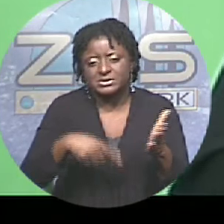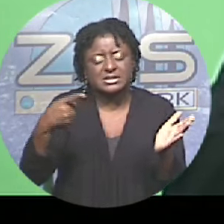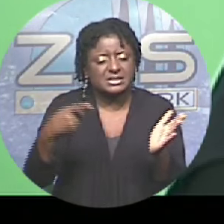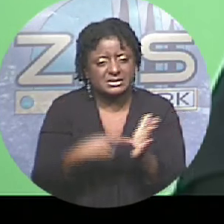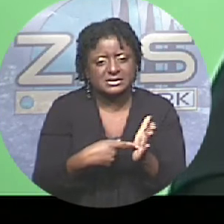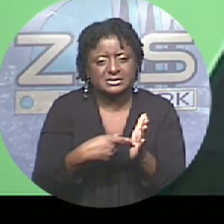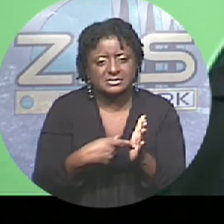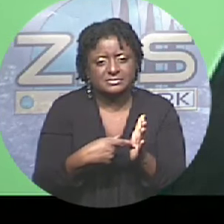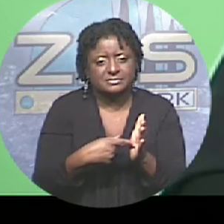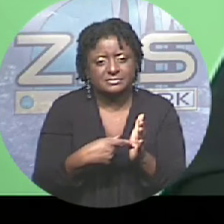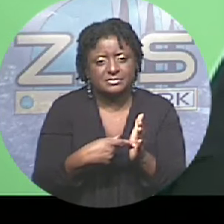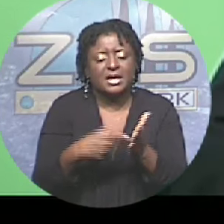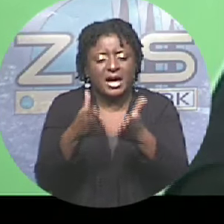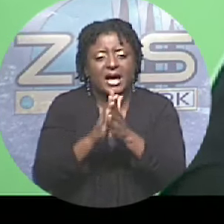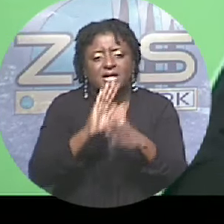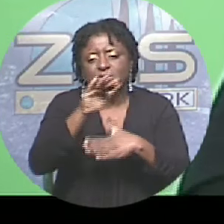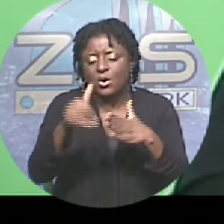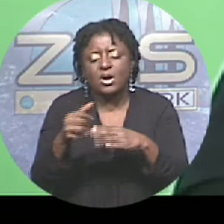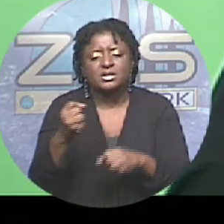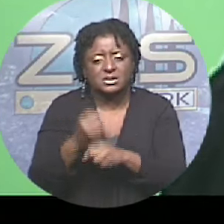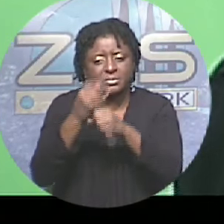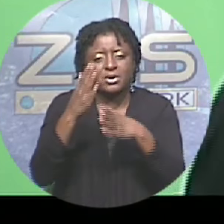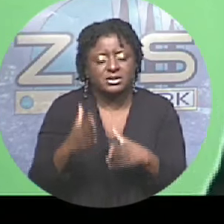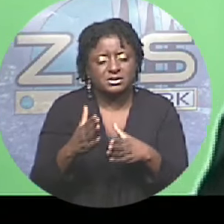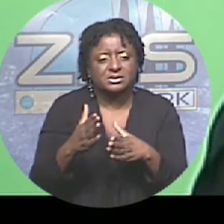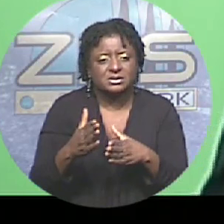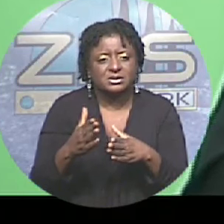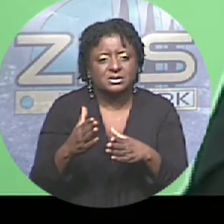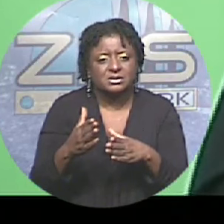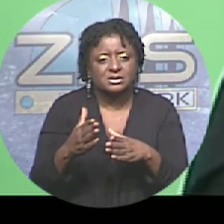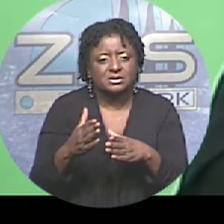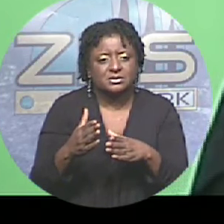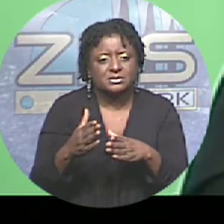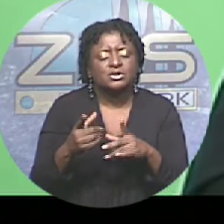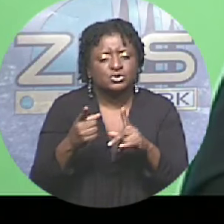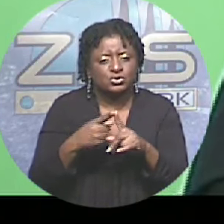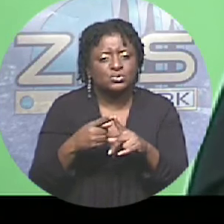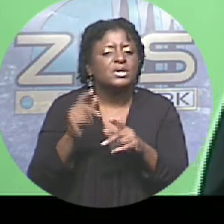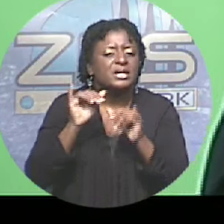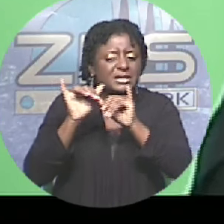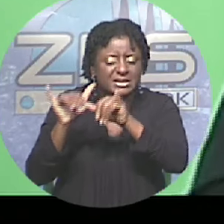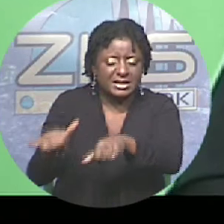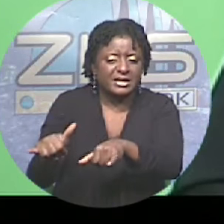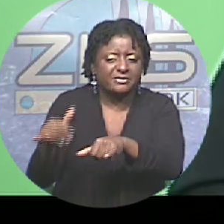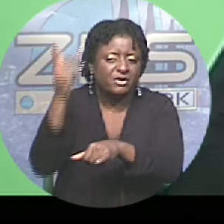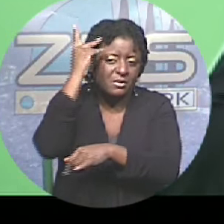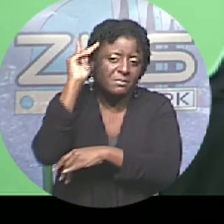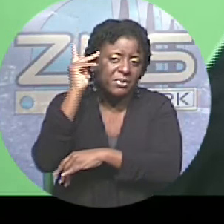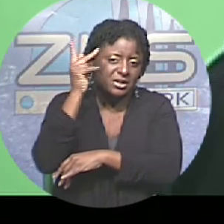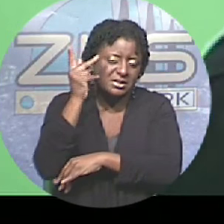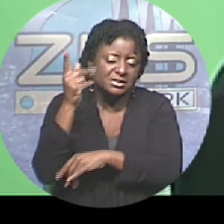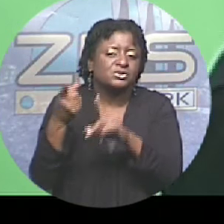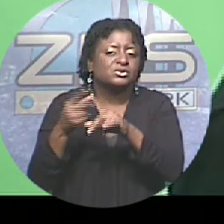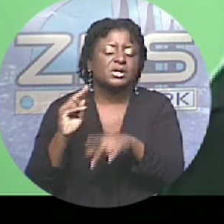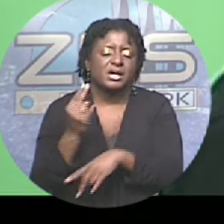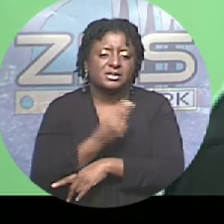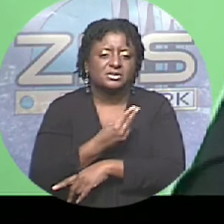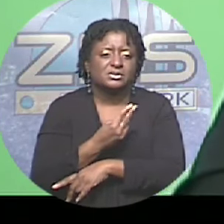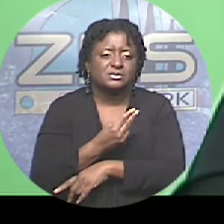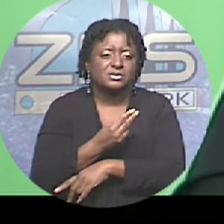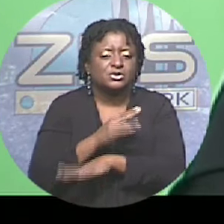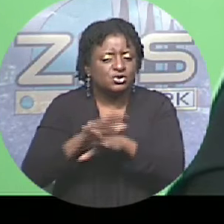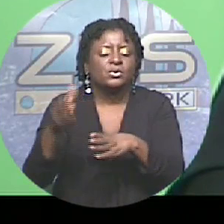like right-thinking, honorable citizens of this country and leave political debates to us and not to involve themselves. I think to the extent that we